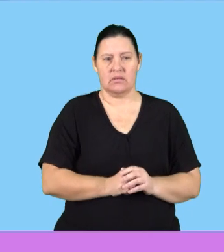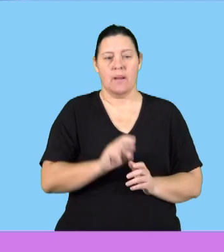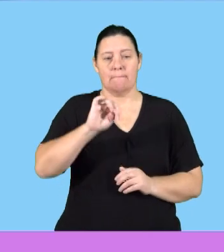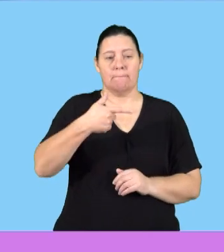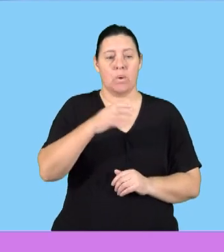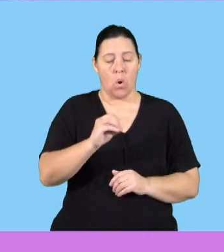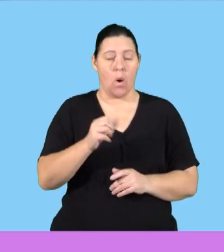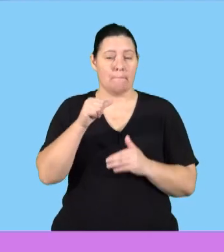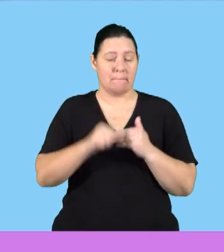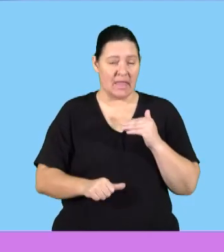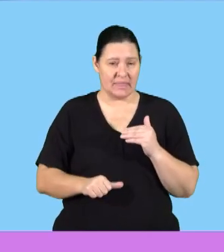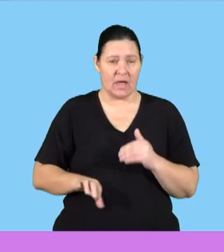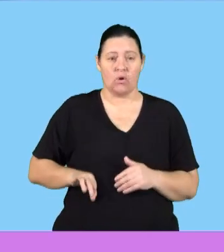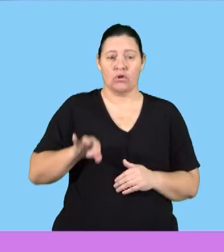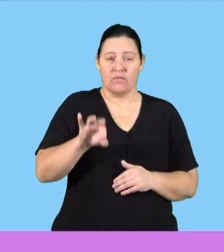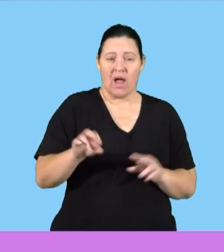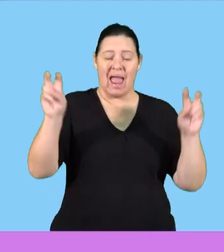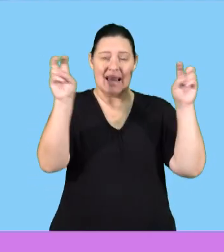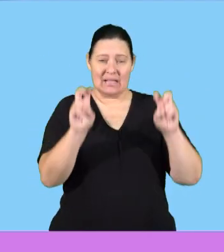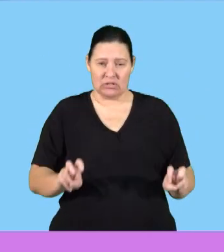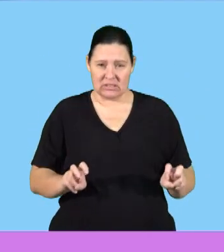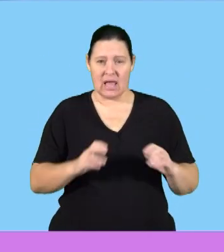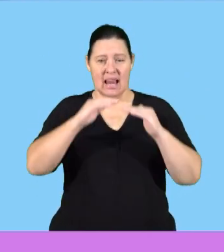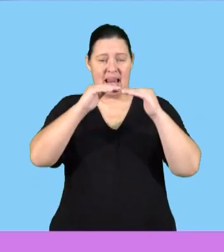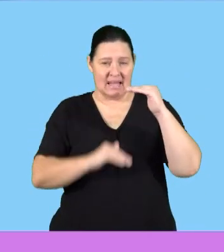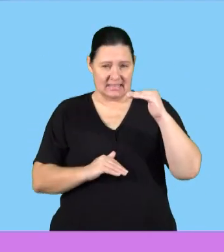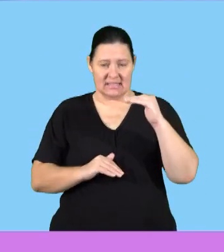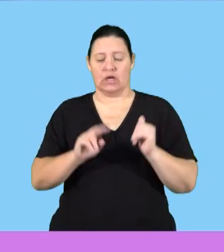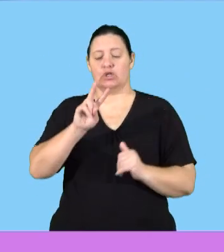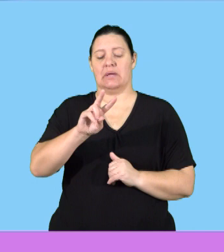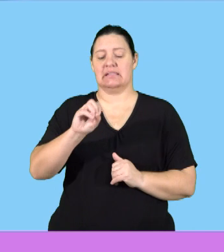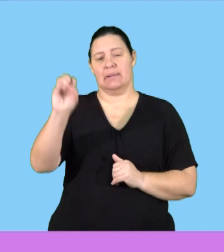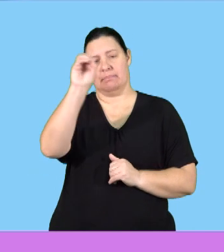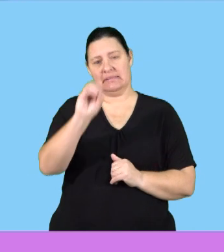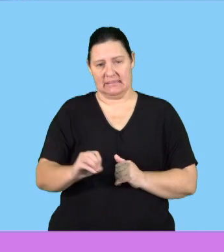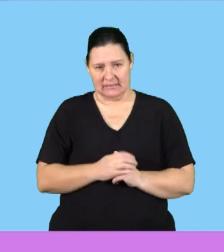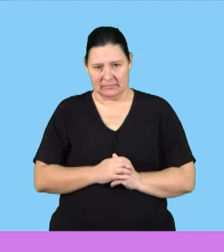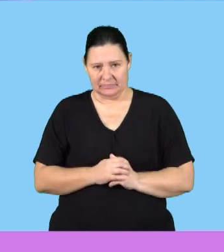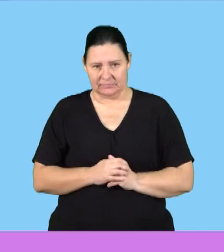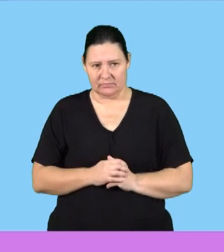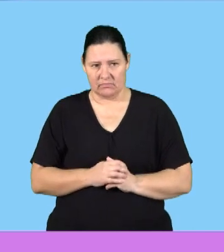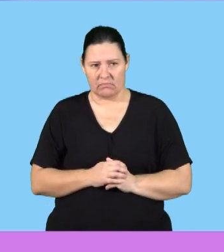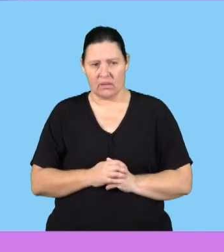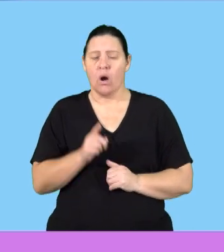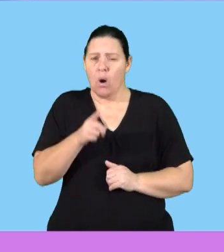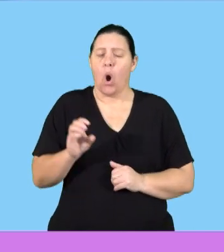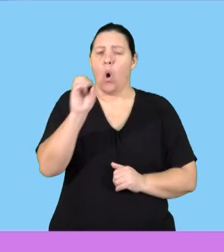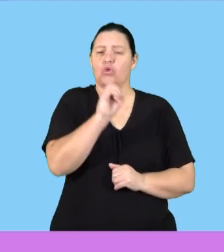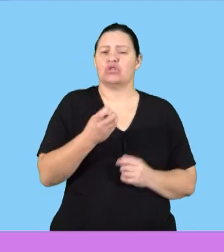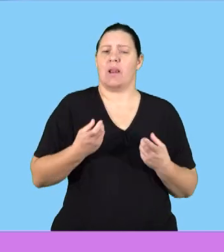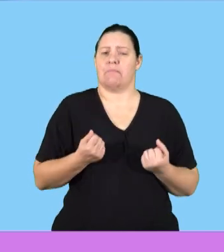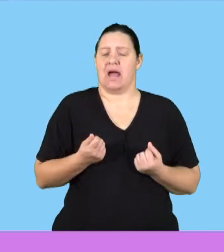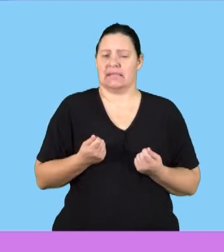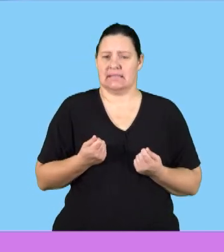example. Mpho's monthly contribution for electricity was reduced by 20%.